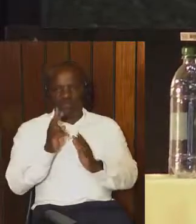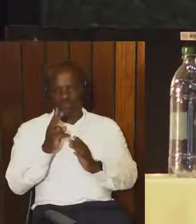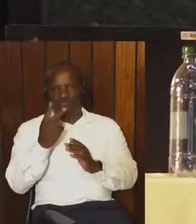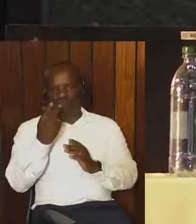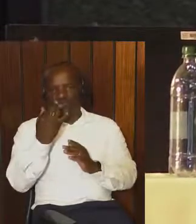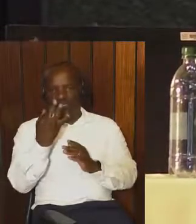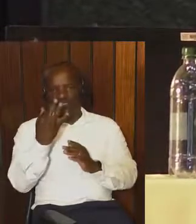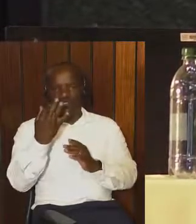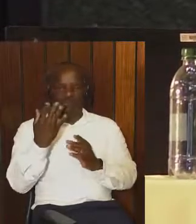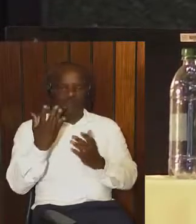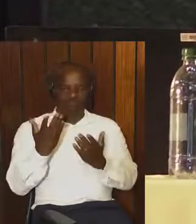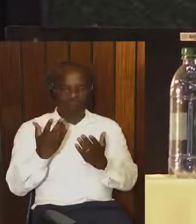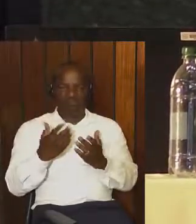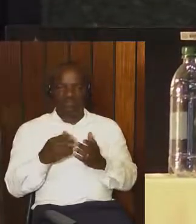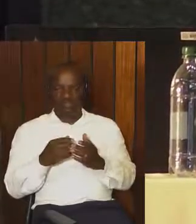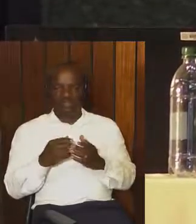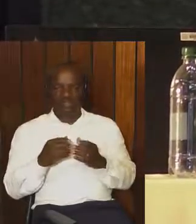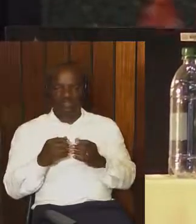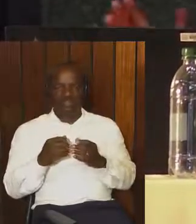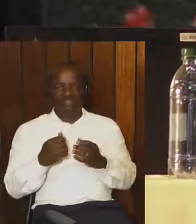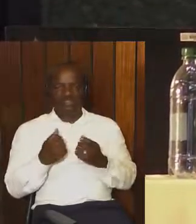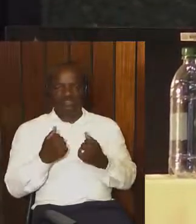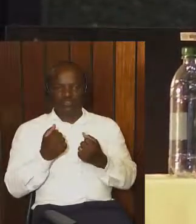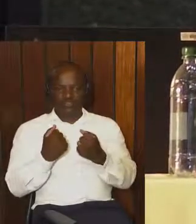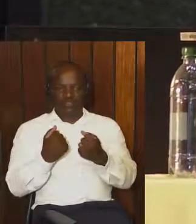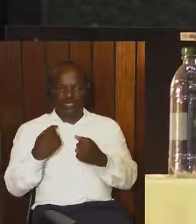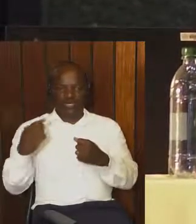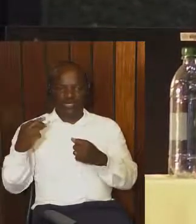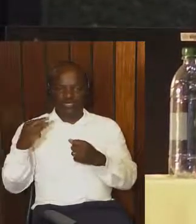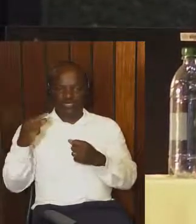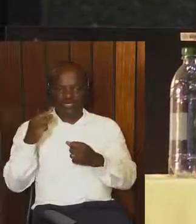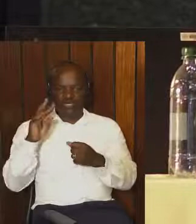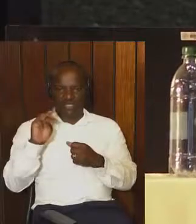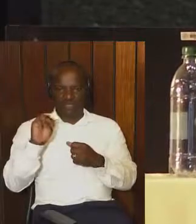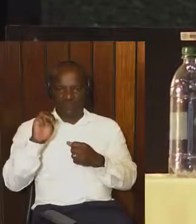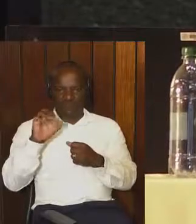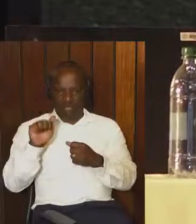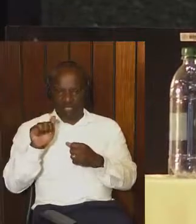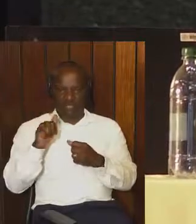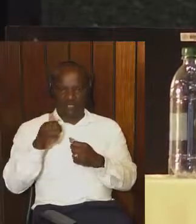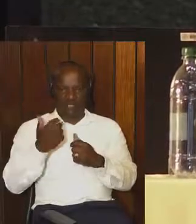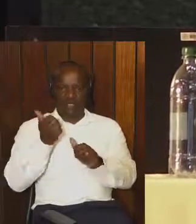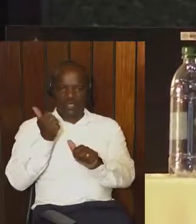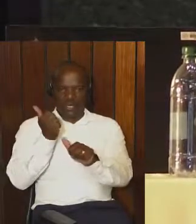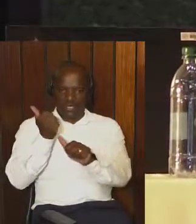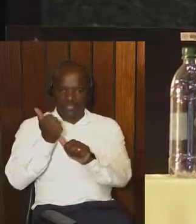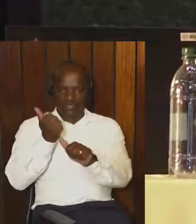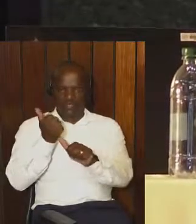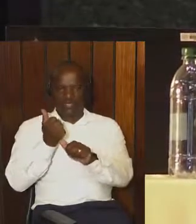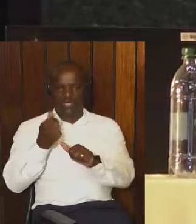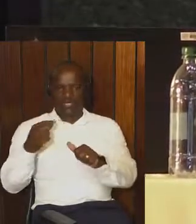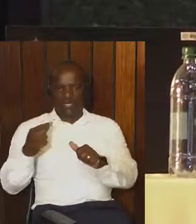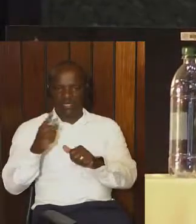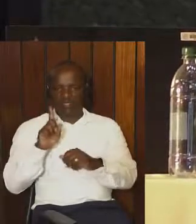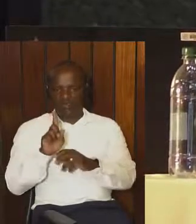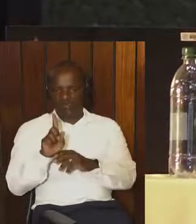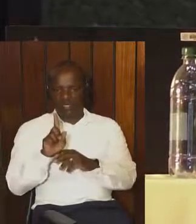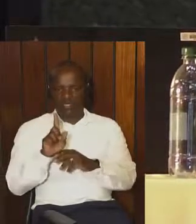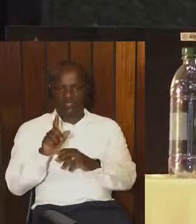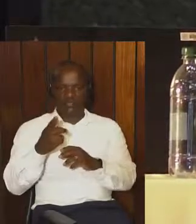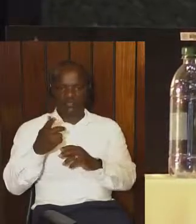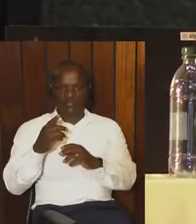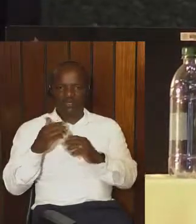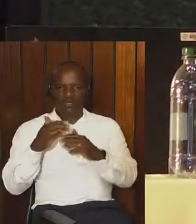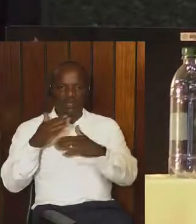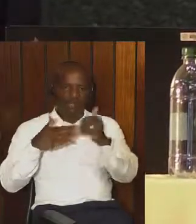we are driving to get to. So GMA is not excluding. GMA is assisting to ensure that grade 1s as well, when we're doing